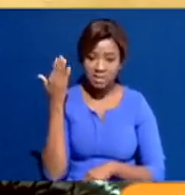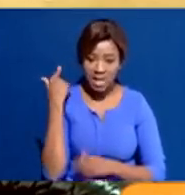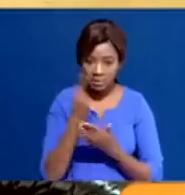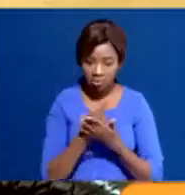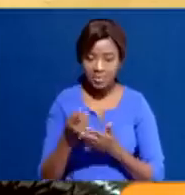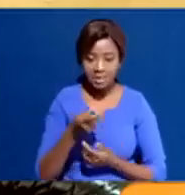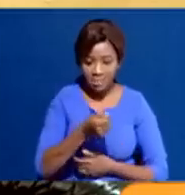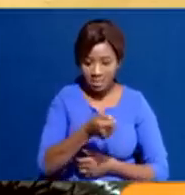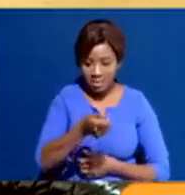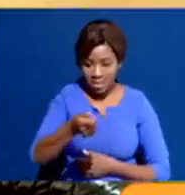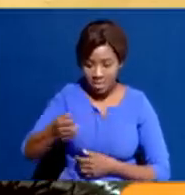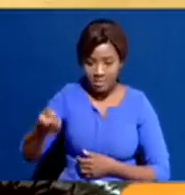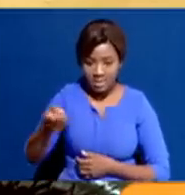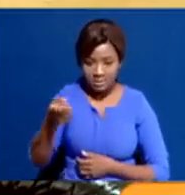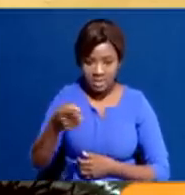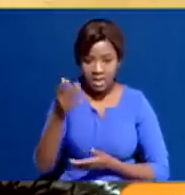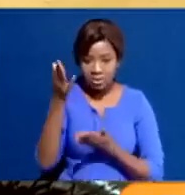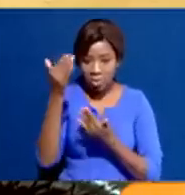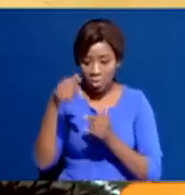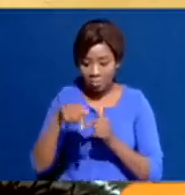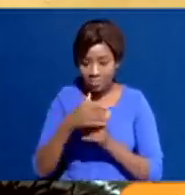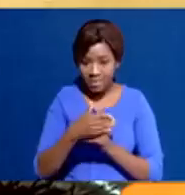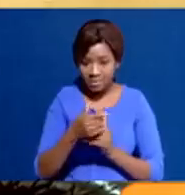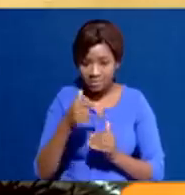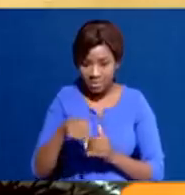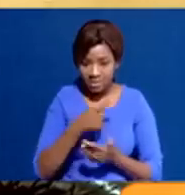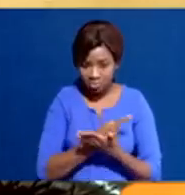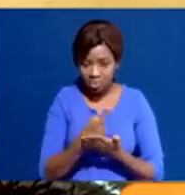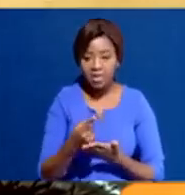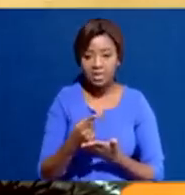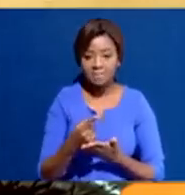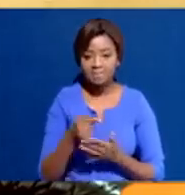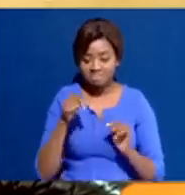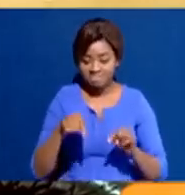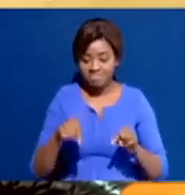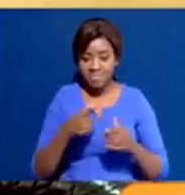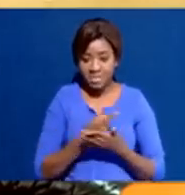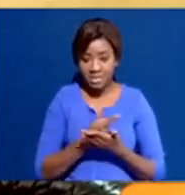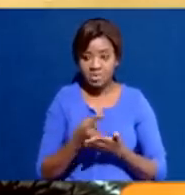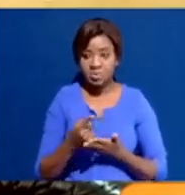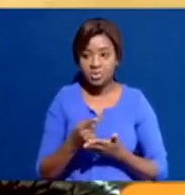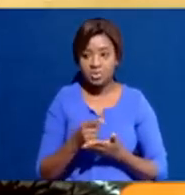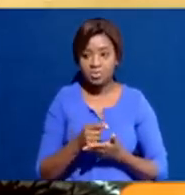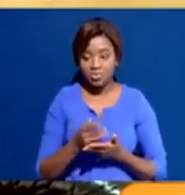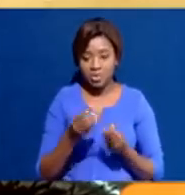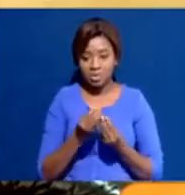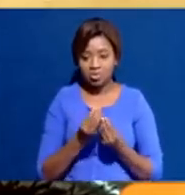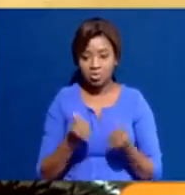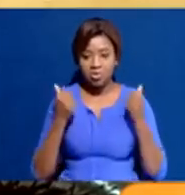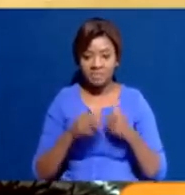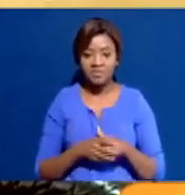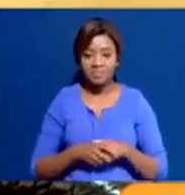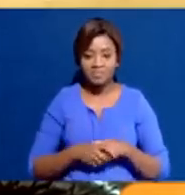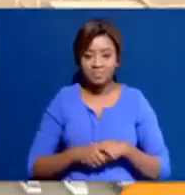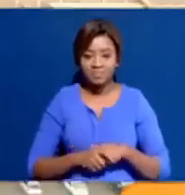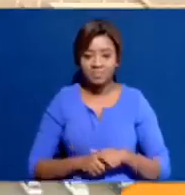last week, and hopefully by the end of this Easter week that we are starting, that will be a thing of the past. So it is